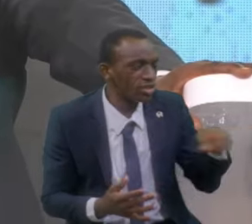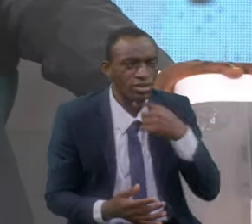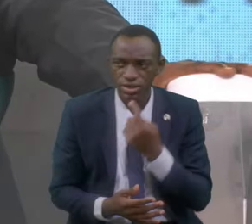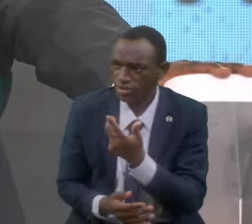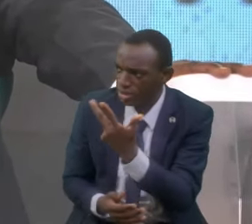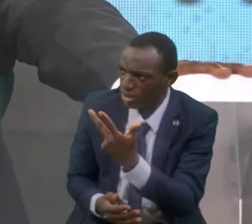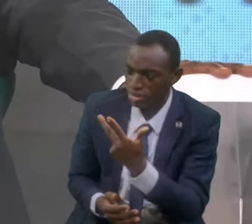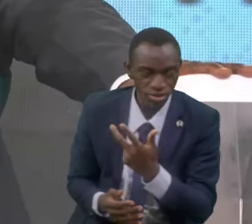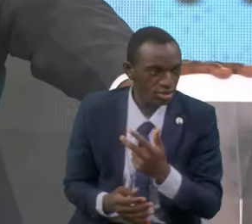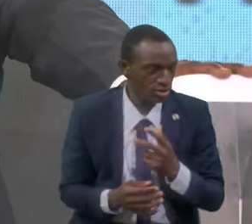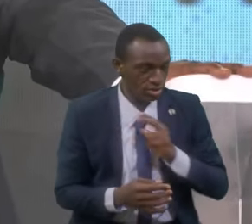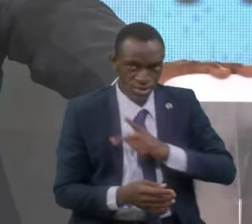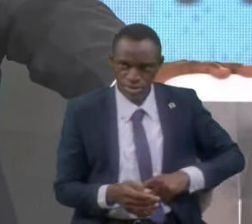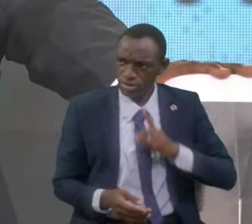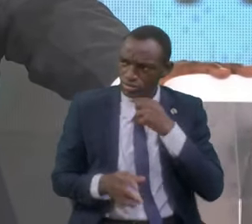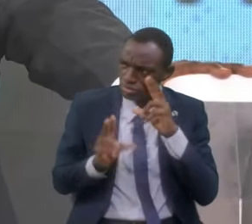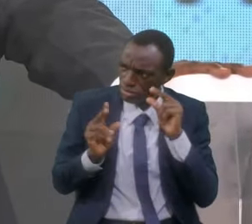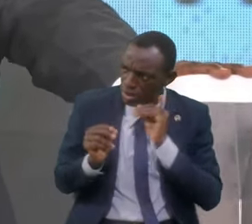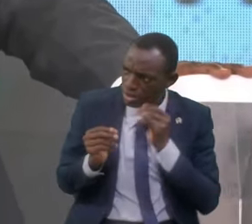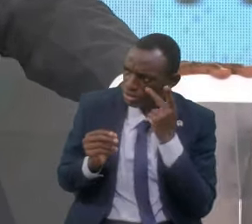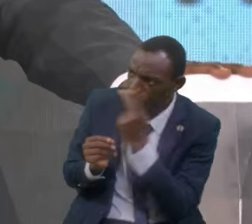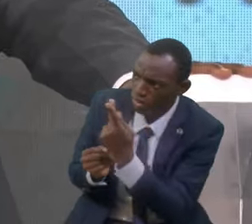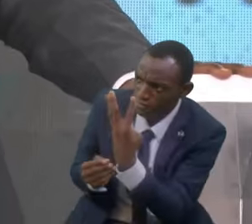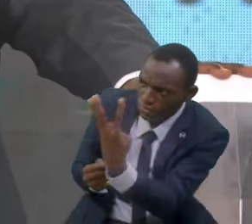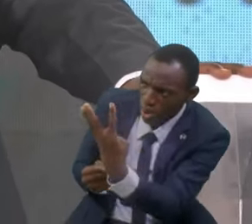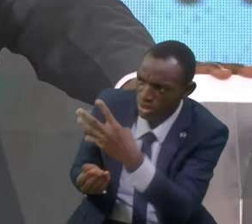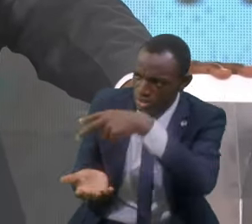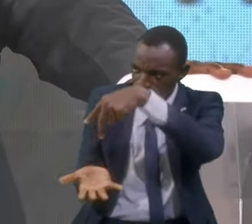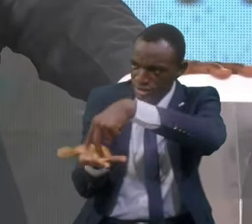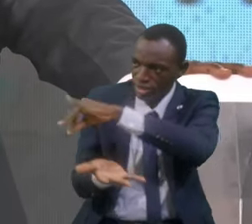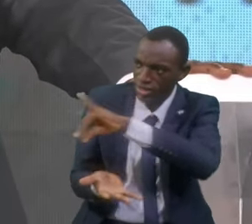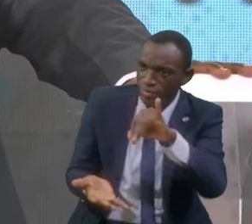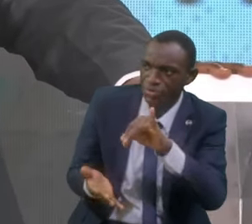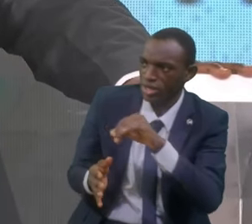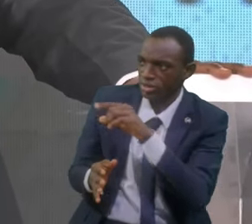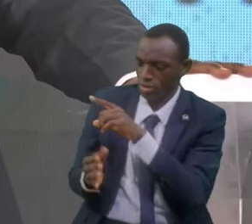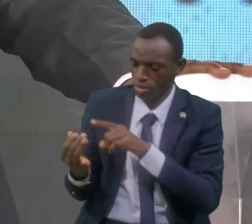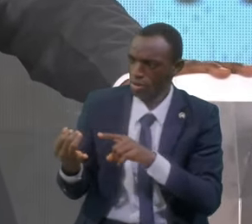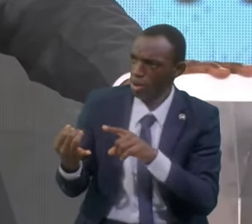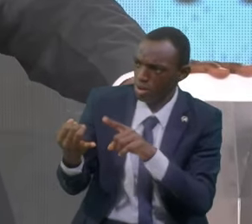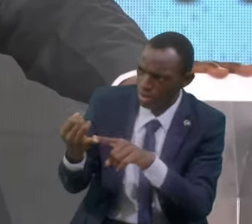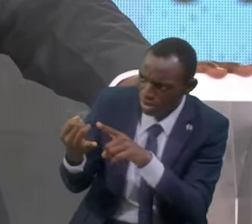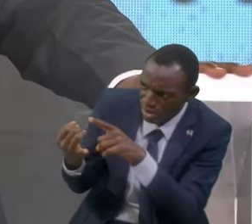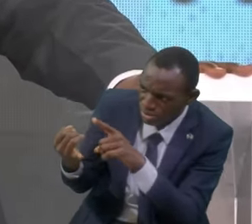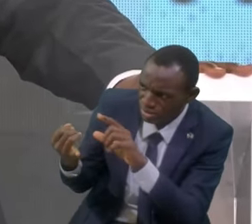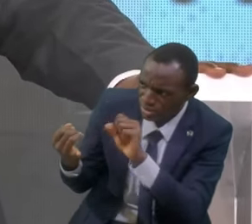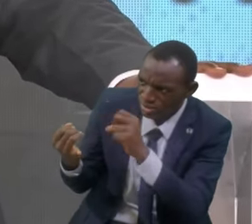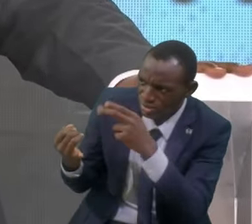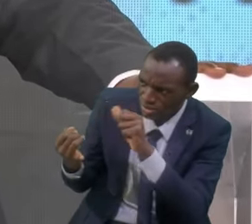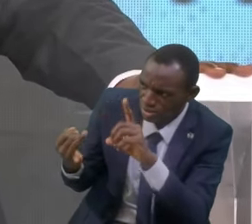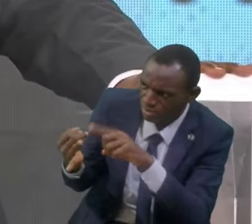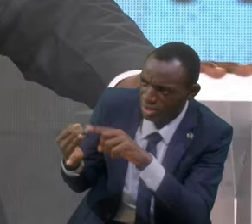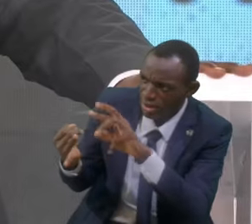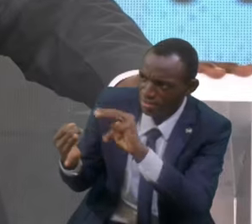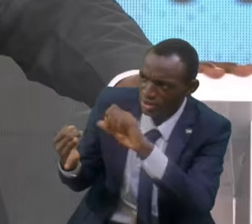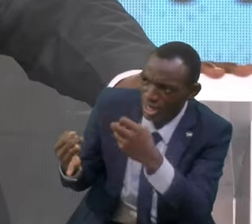four people standing and walking. Here is Shadrach, Meshach, and Abednego, and the